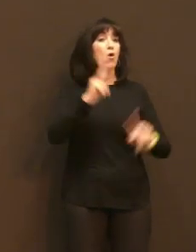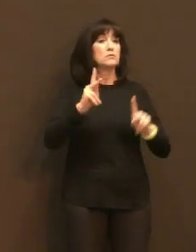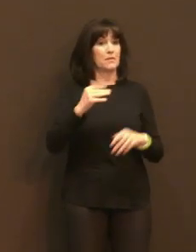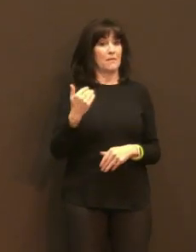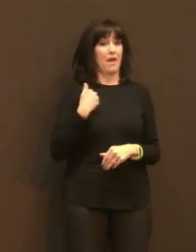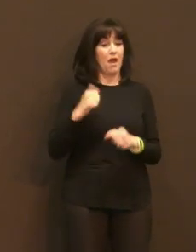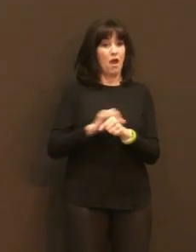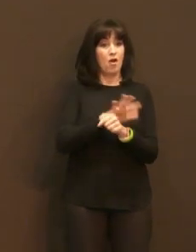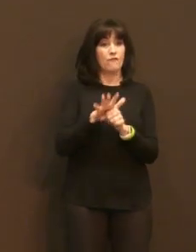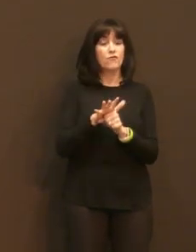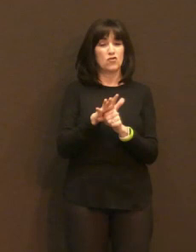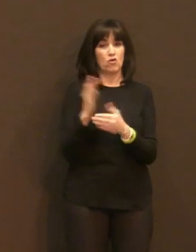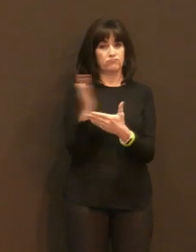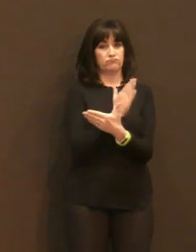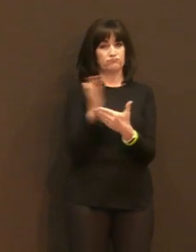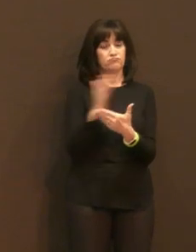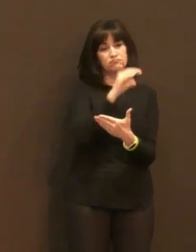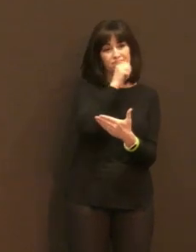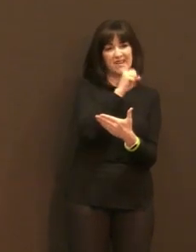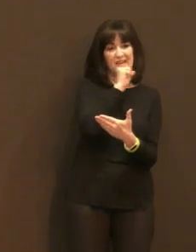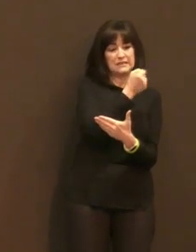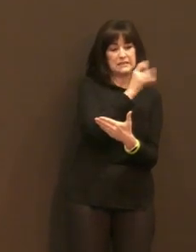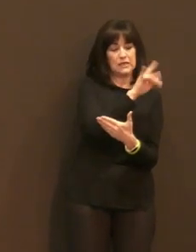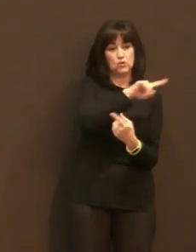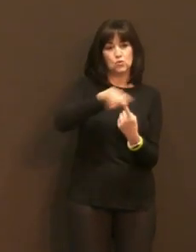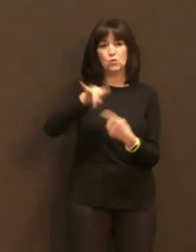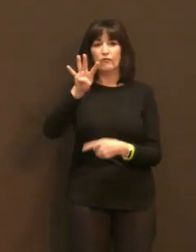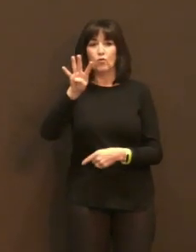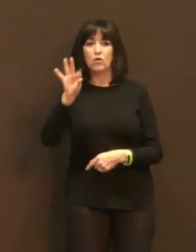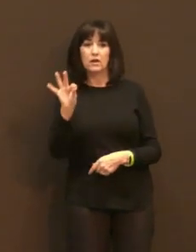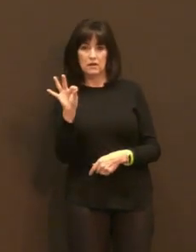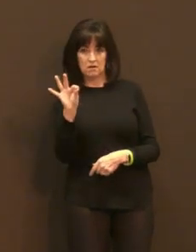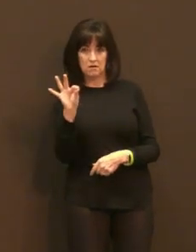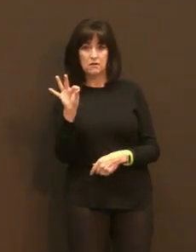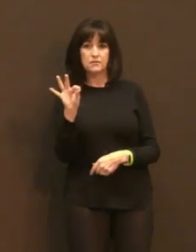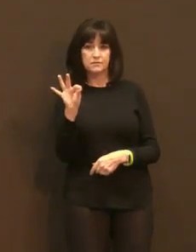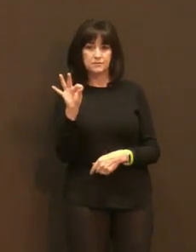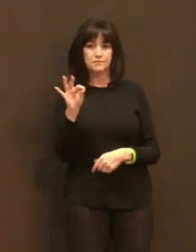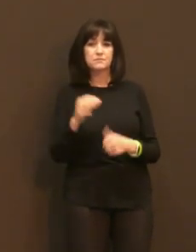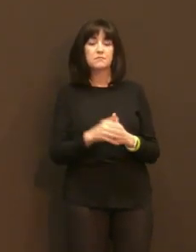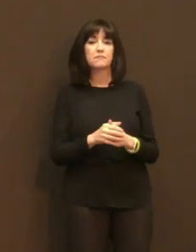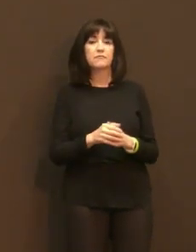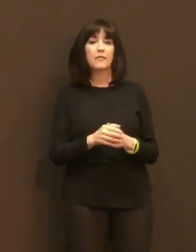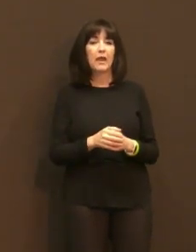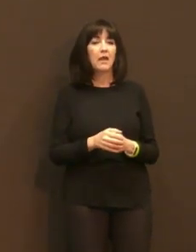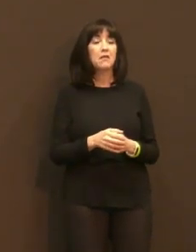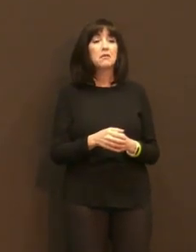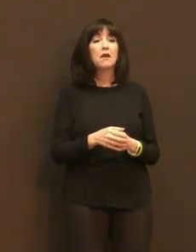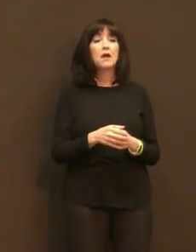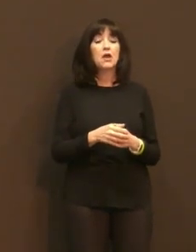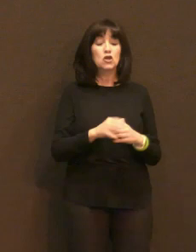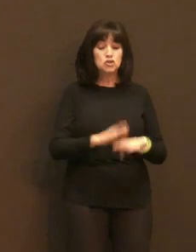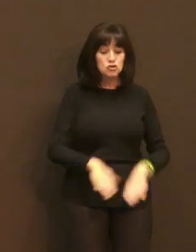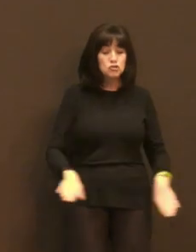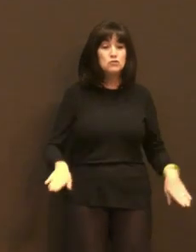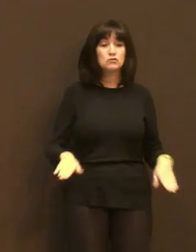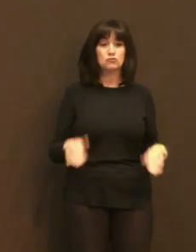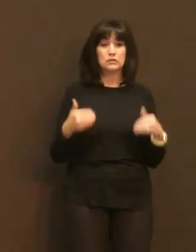49-year-old demographic, and then very few cases for our children and teenagers.